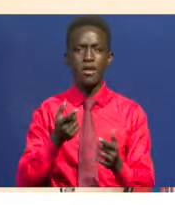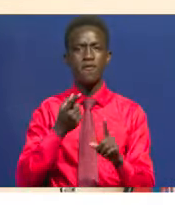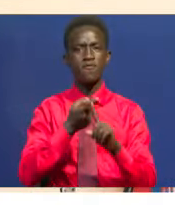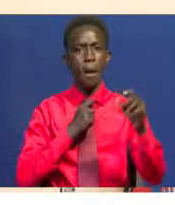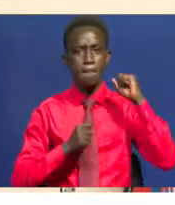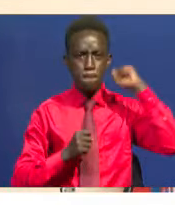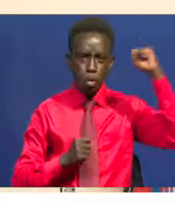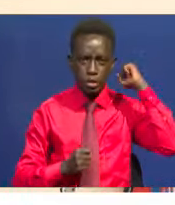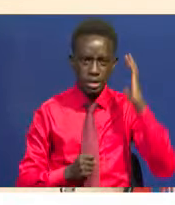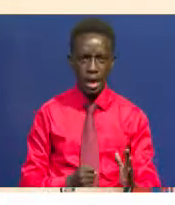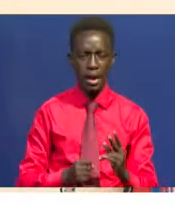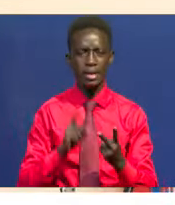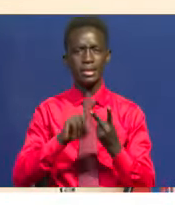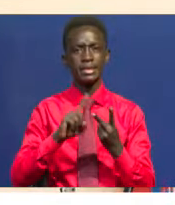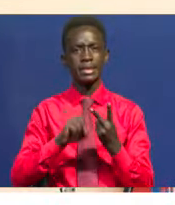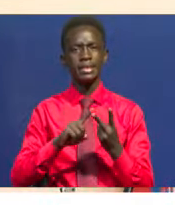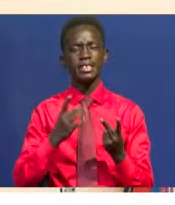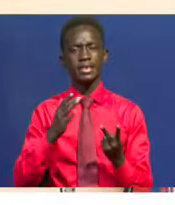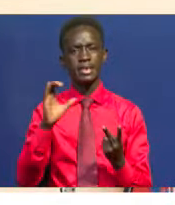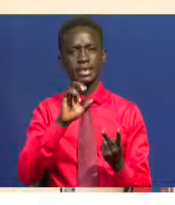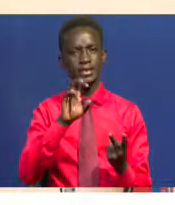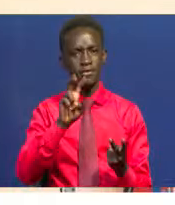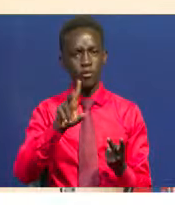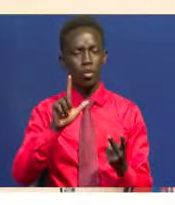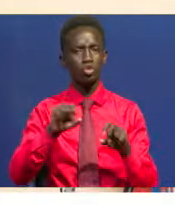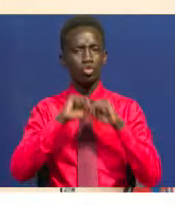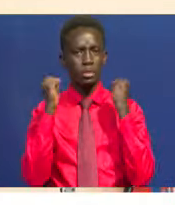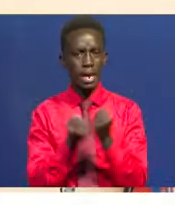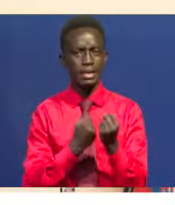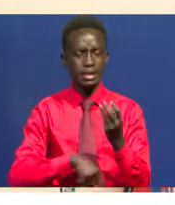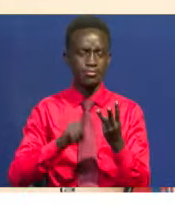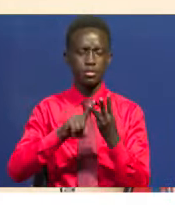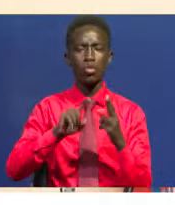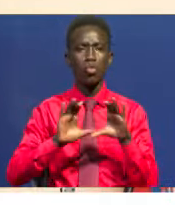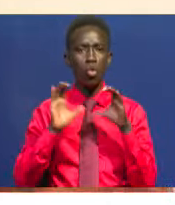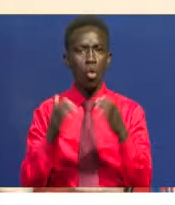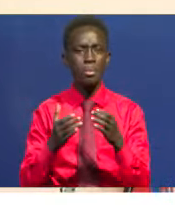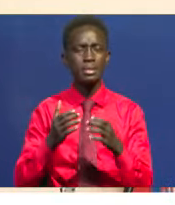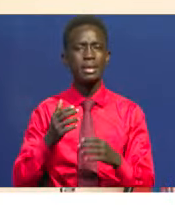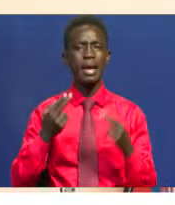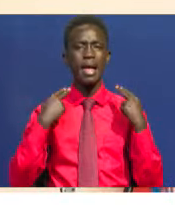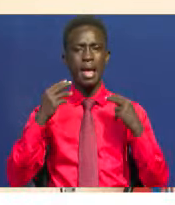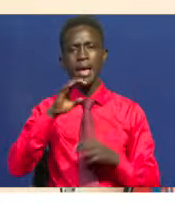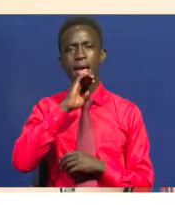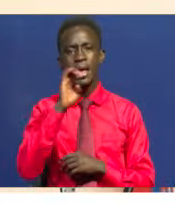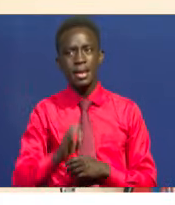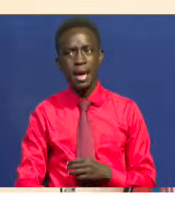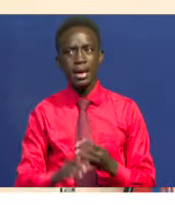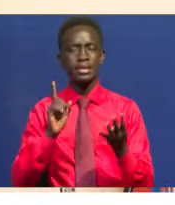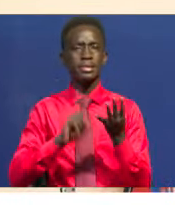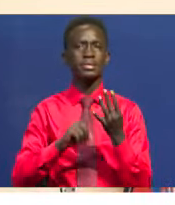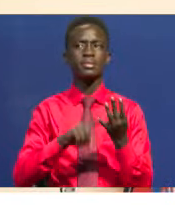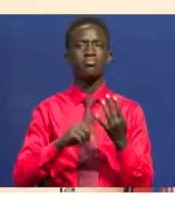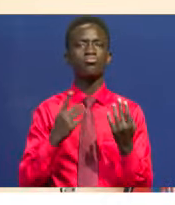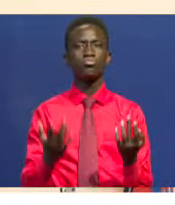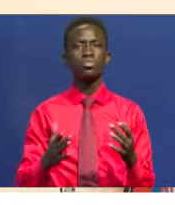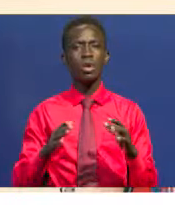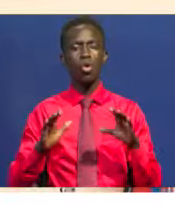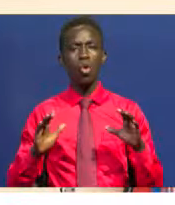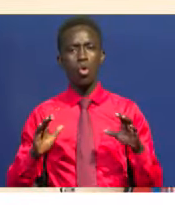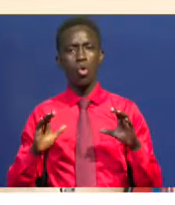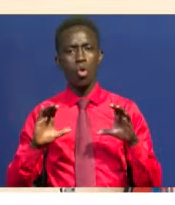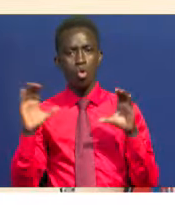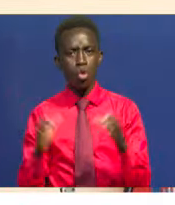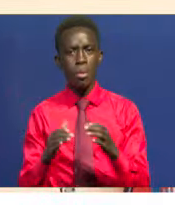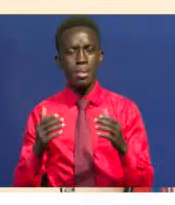politicians, from the civil society organizations, from the community elders, from the community gatekeepers, from the youth,